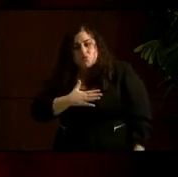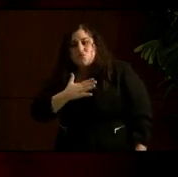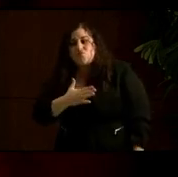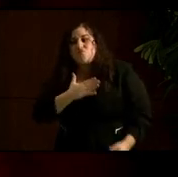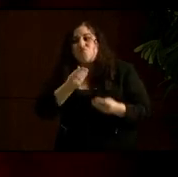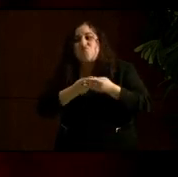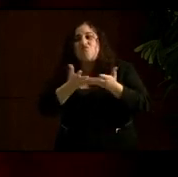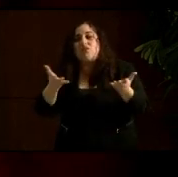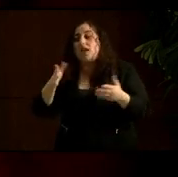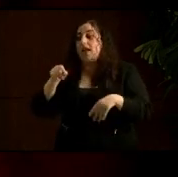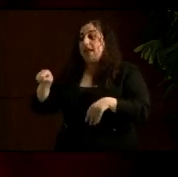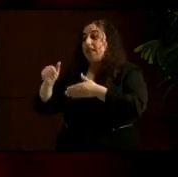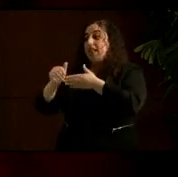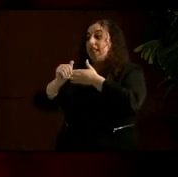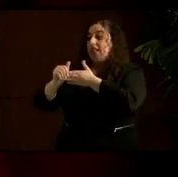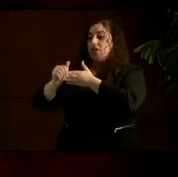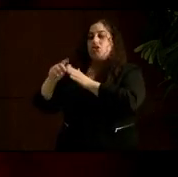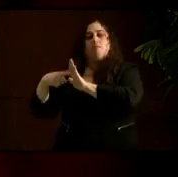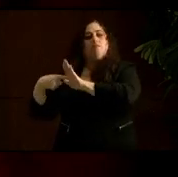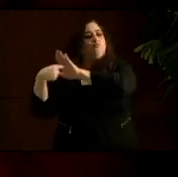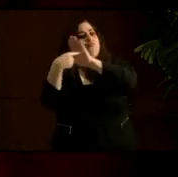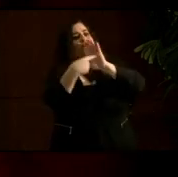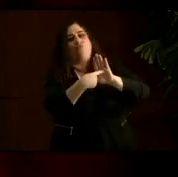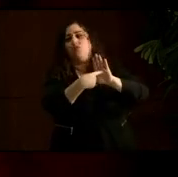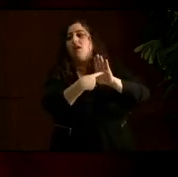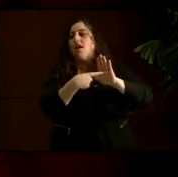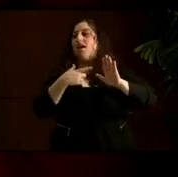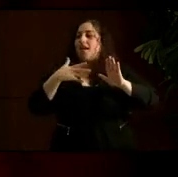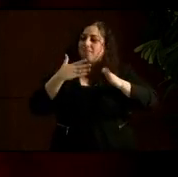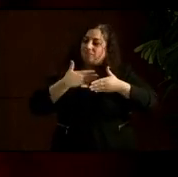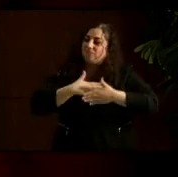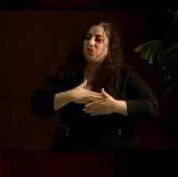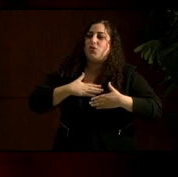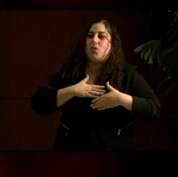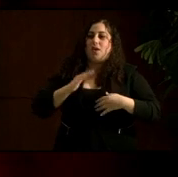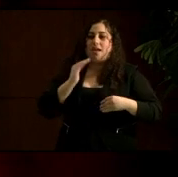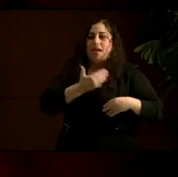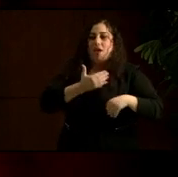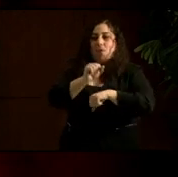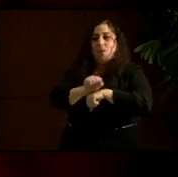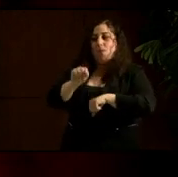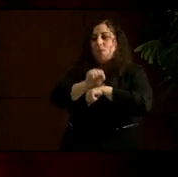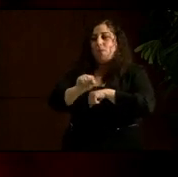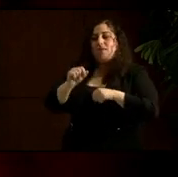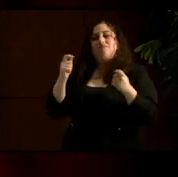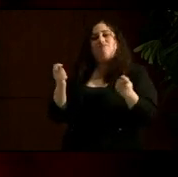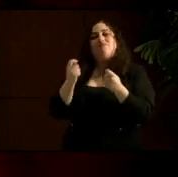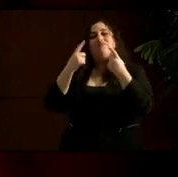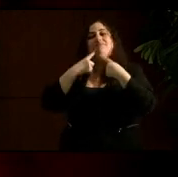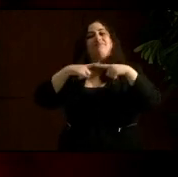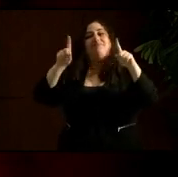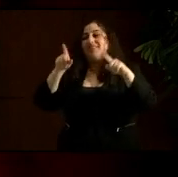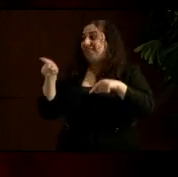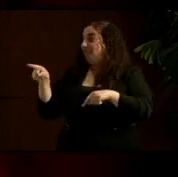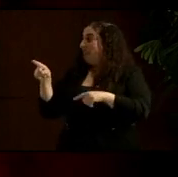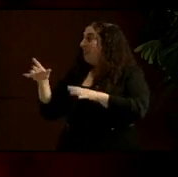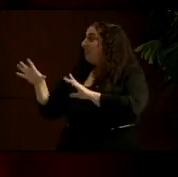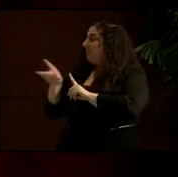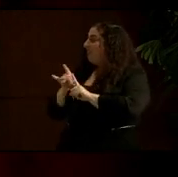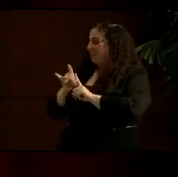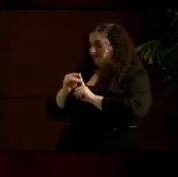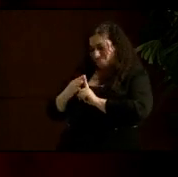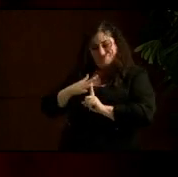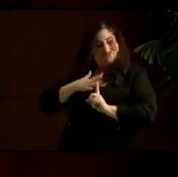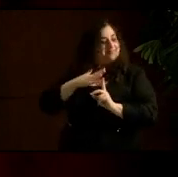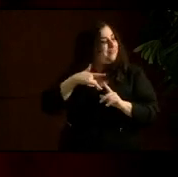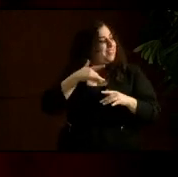gives permission for us all to enjoy what we do in our work and celebrate our achievements. This is our opportunity to celebrate